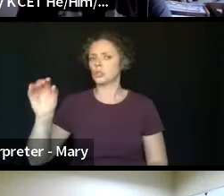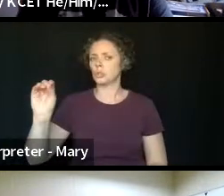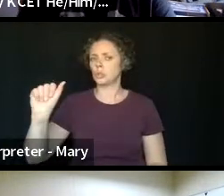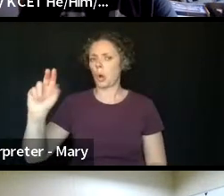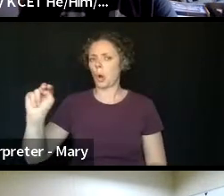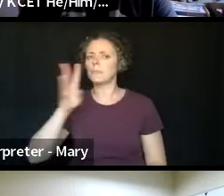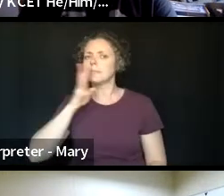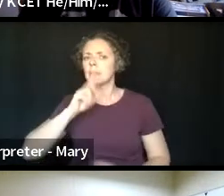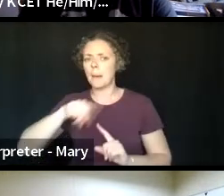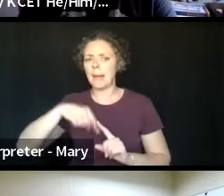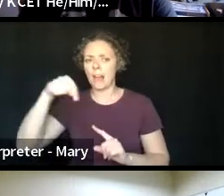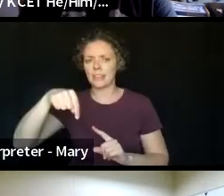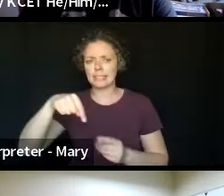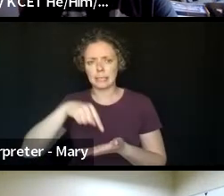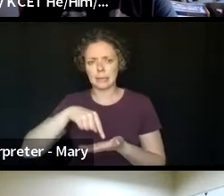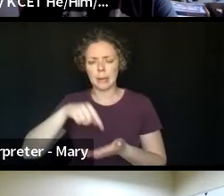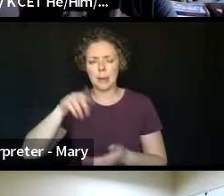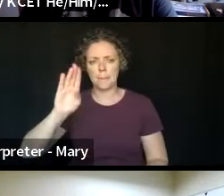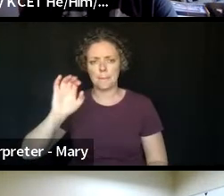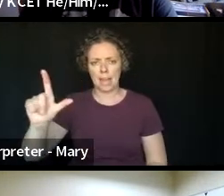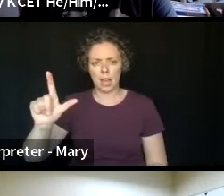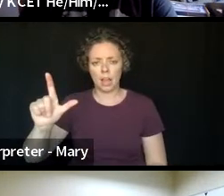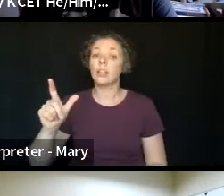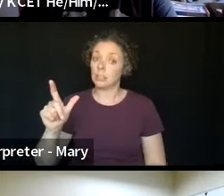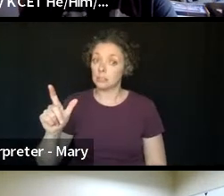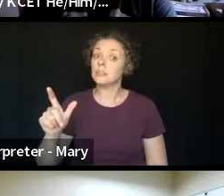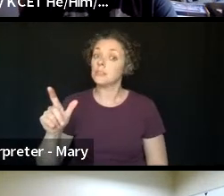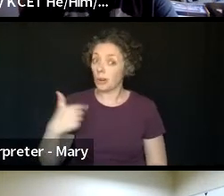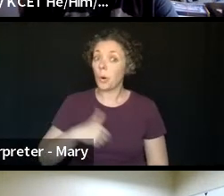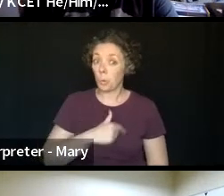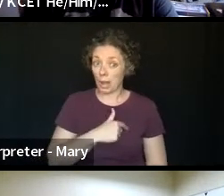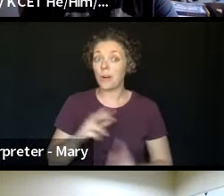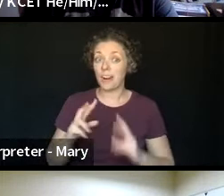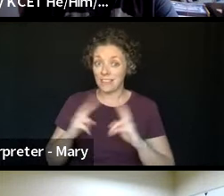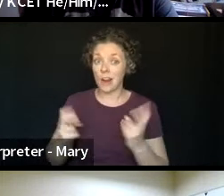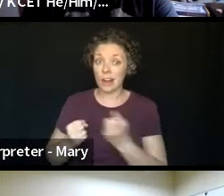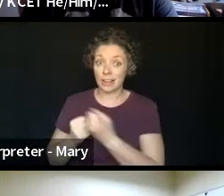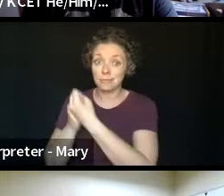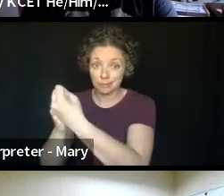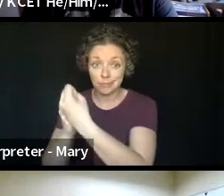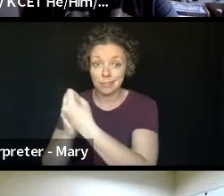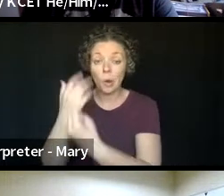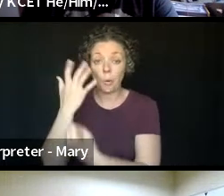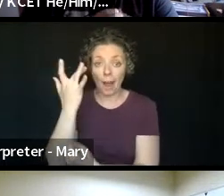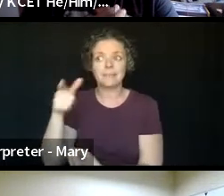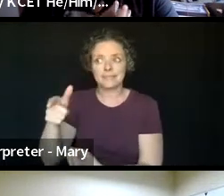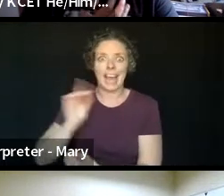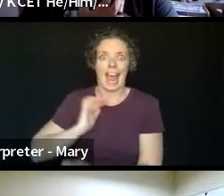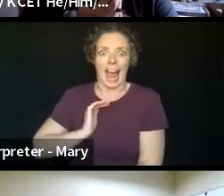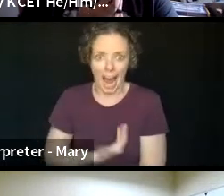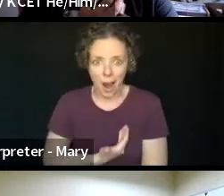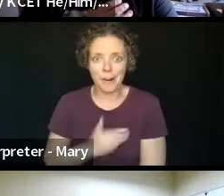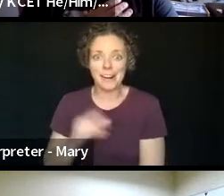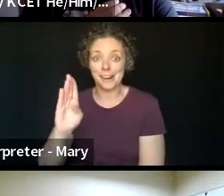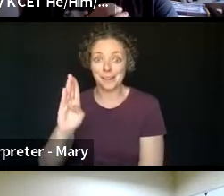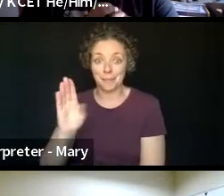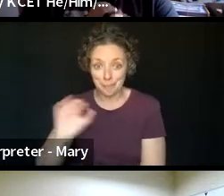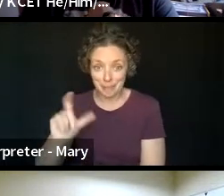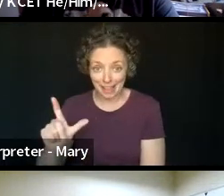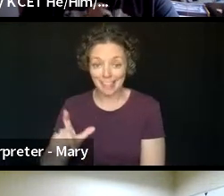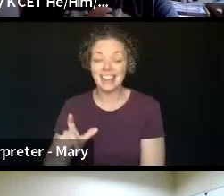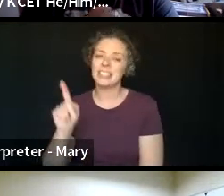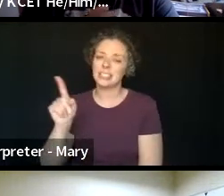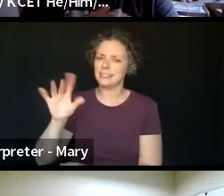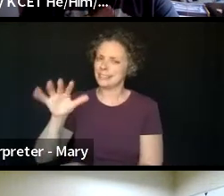a bill that we were very supportive of because it was our bill. It morphed in the